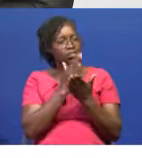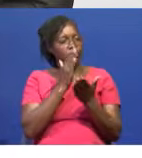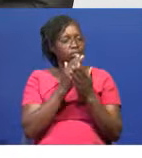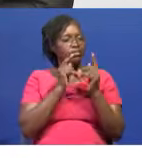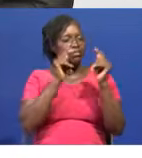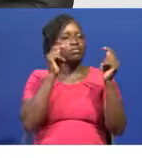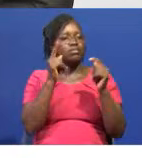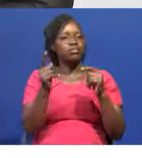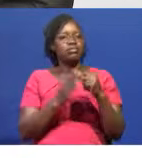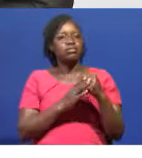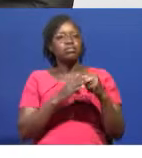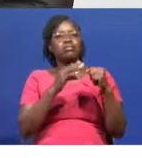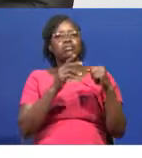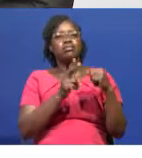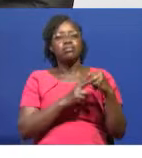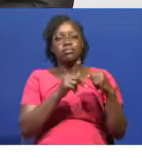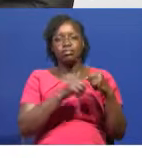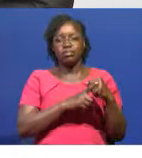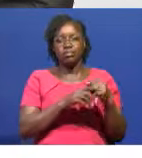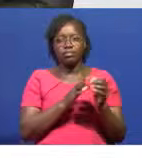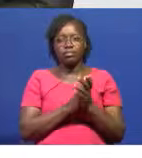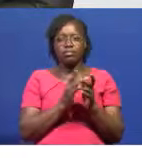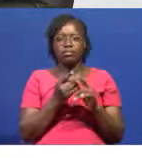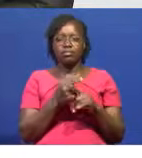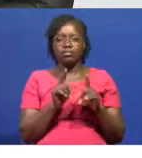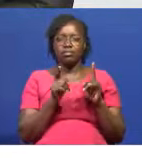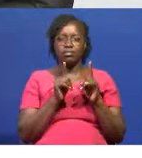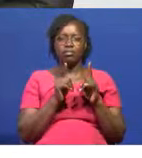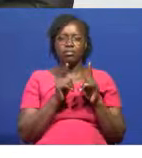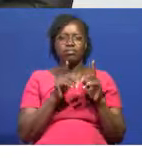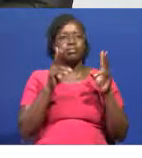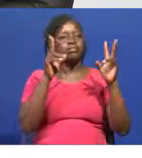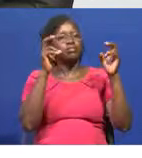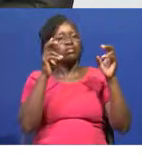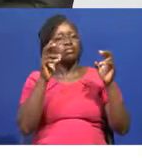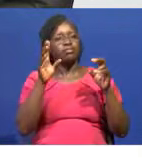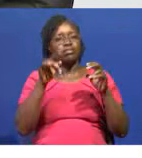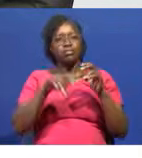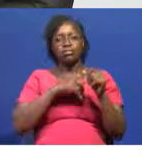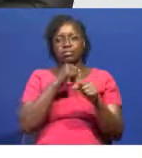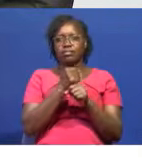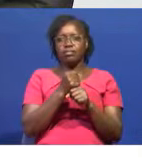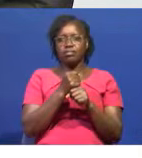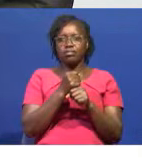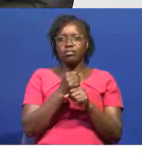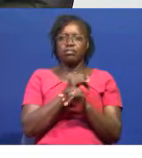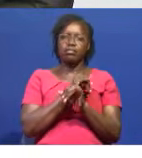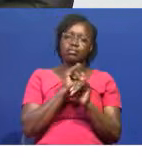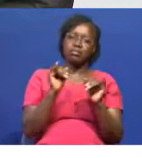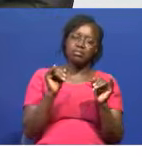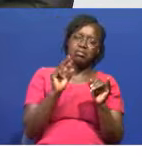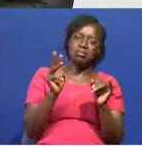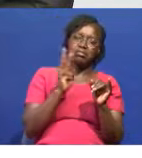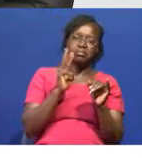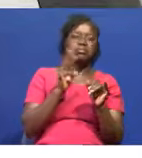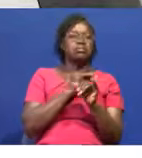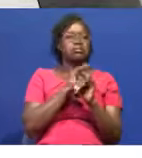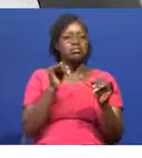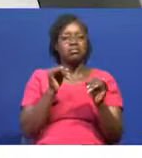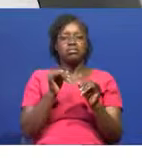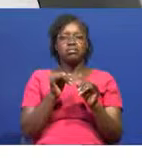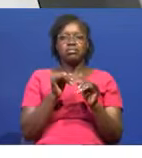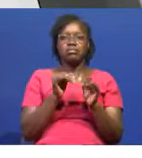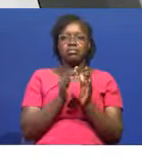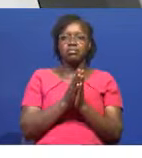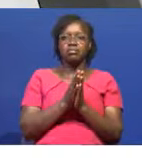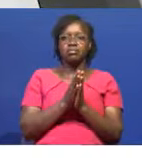protest in 1976, as you've mentioned. Yes. But let's look at the theme for this year, which is sanitation, water, sanitation, and hygiene.